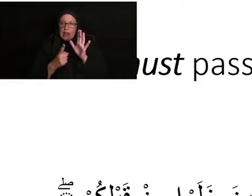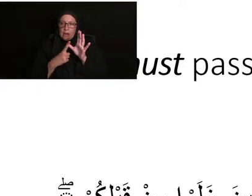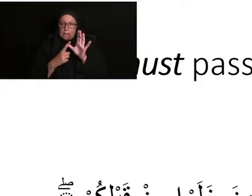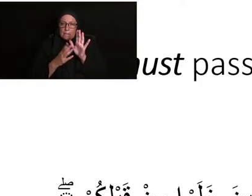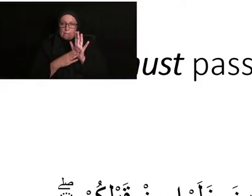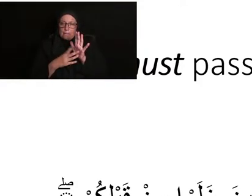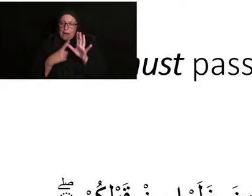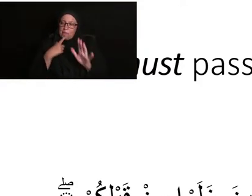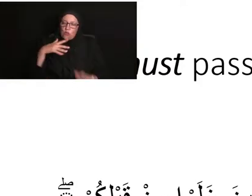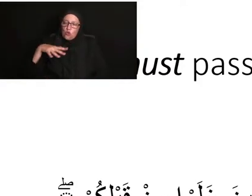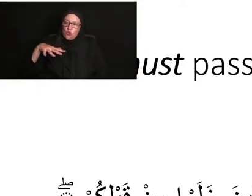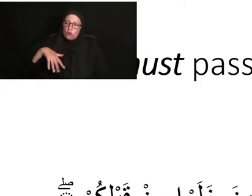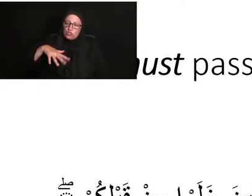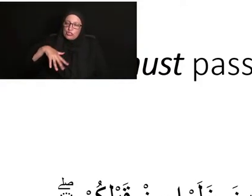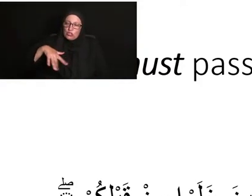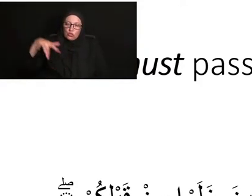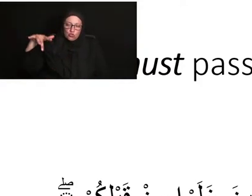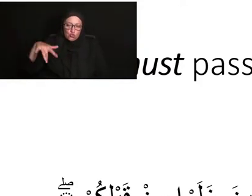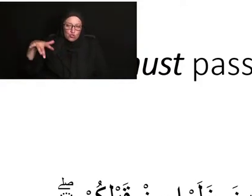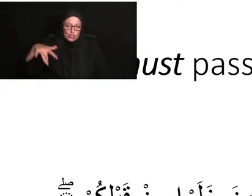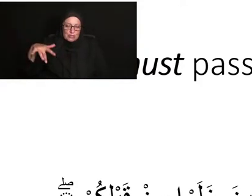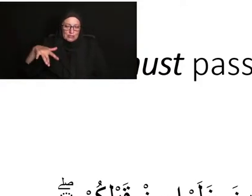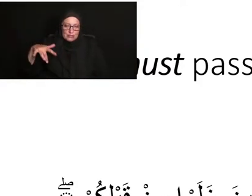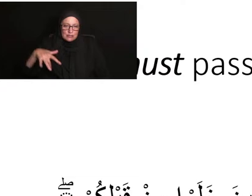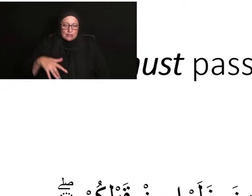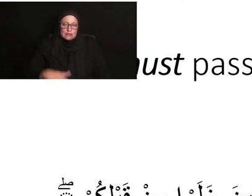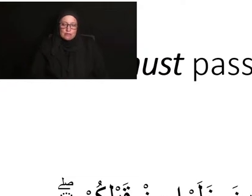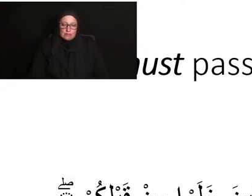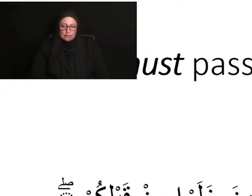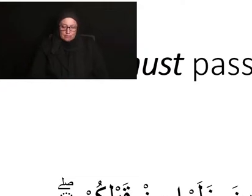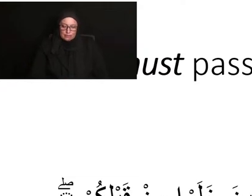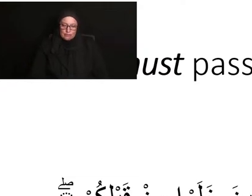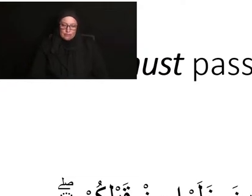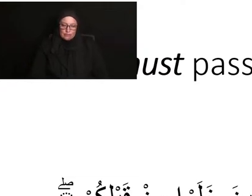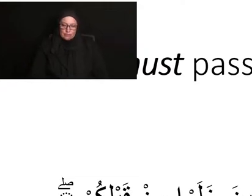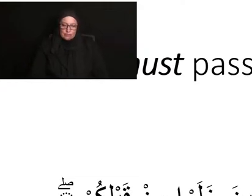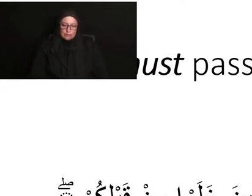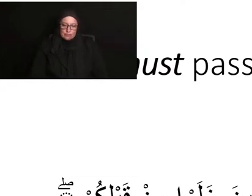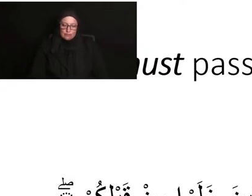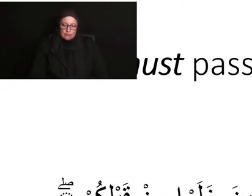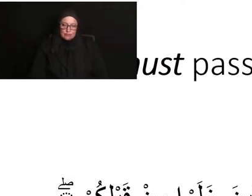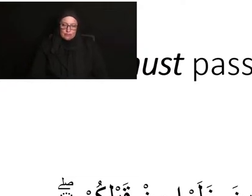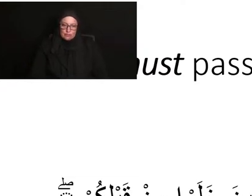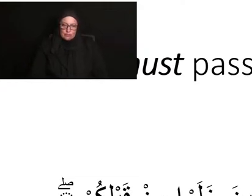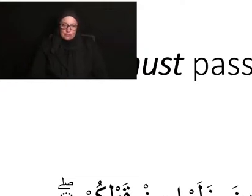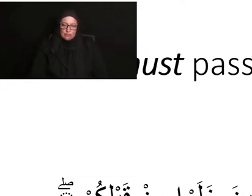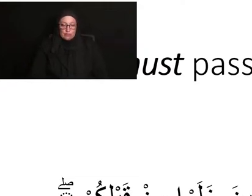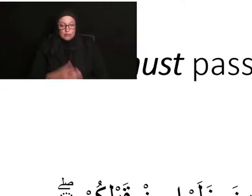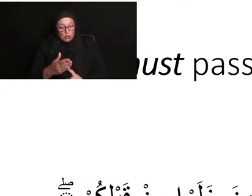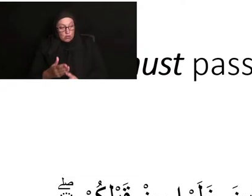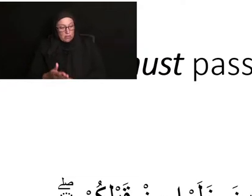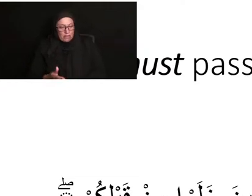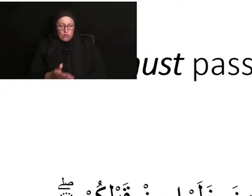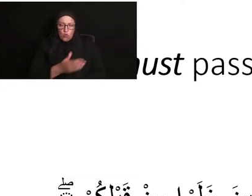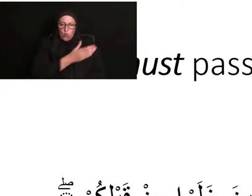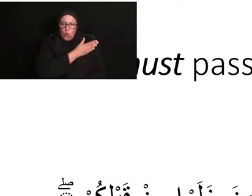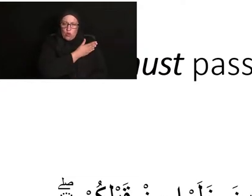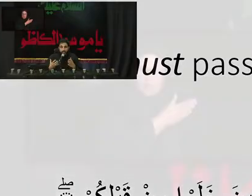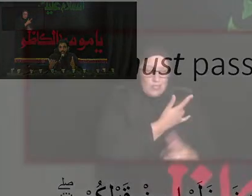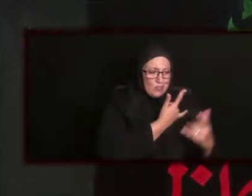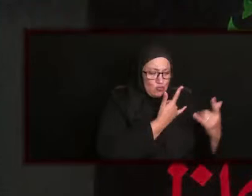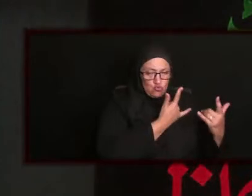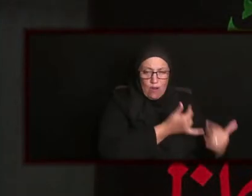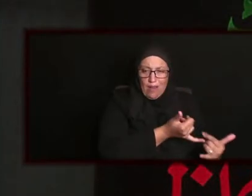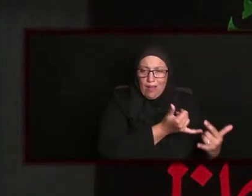yet. And the what has passed of trials, of those people that came before you, of difficult